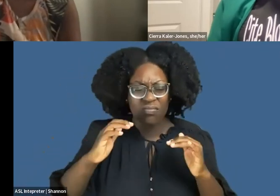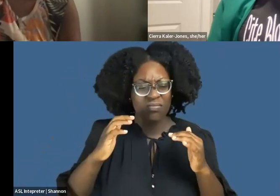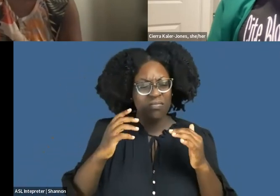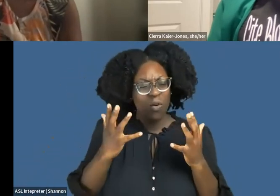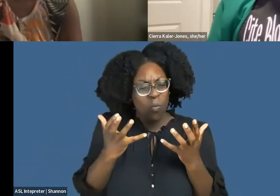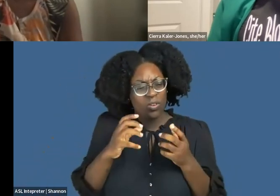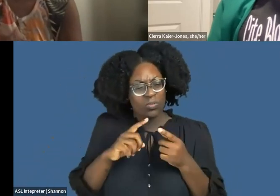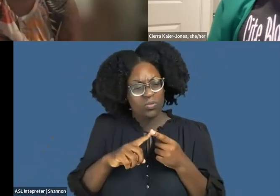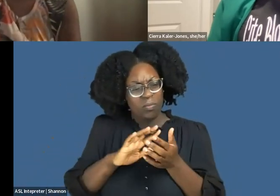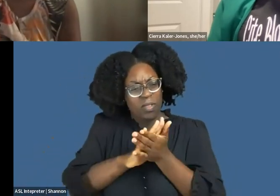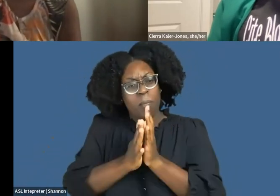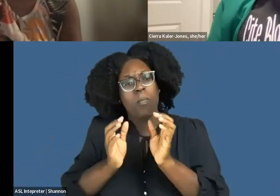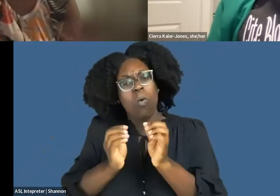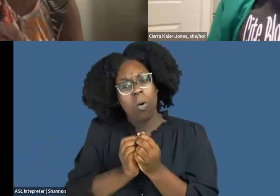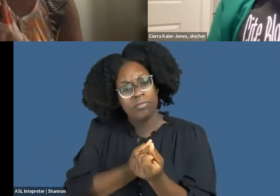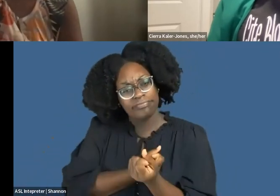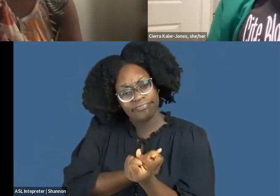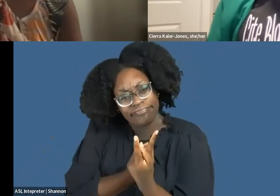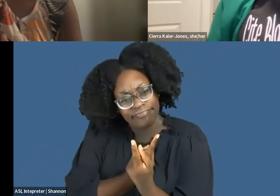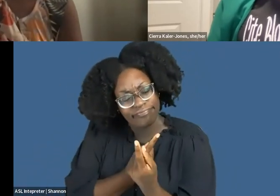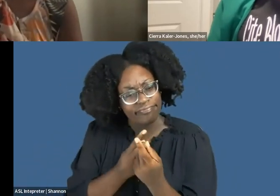right? So that's the goal.